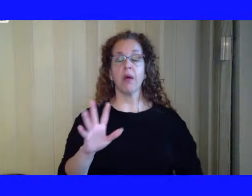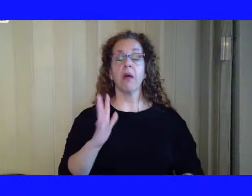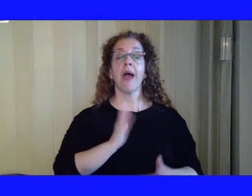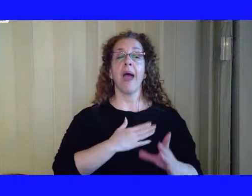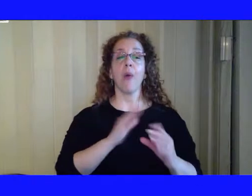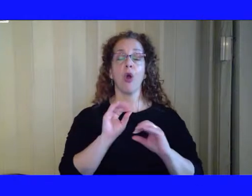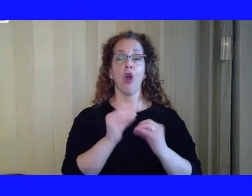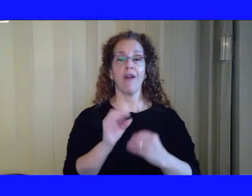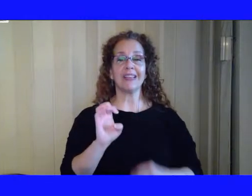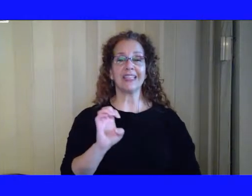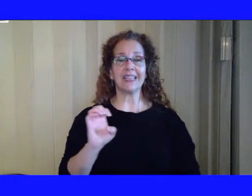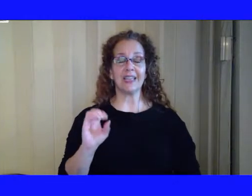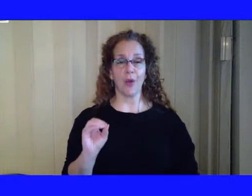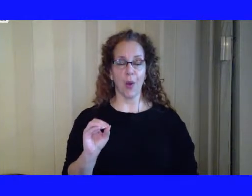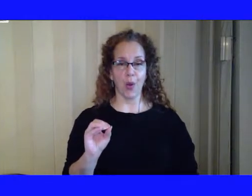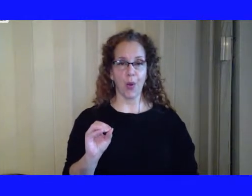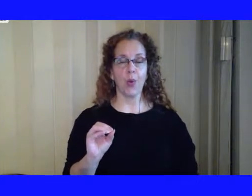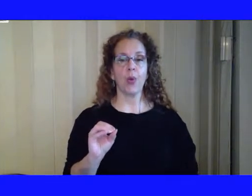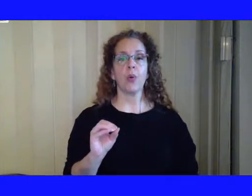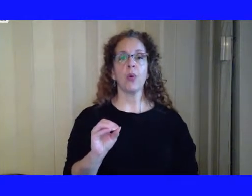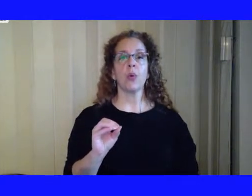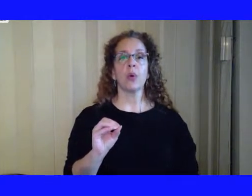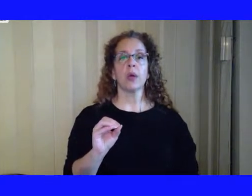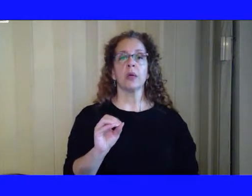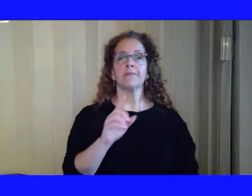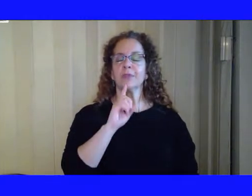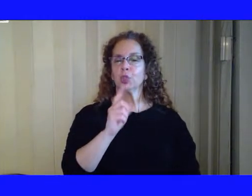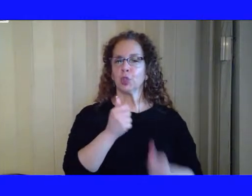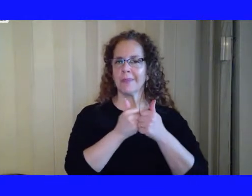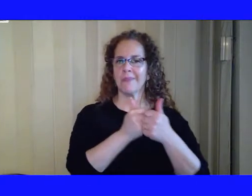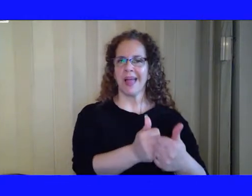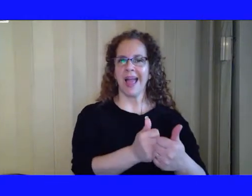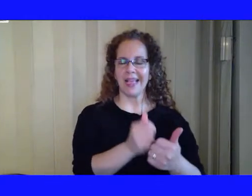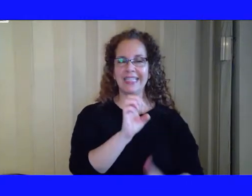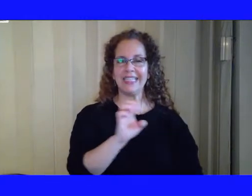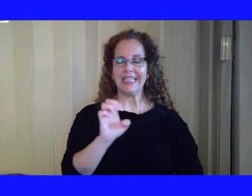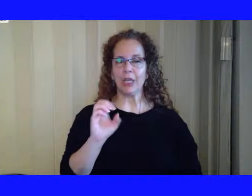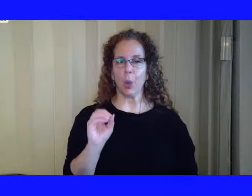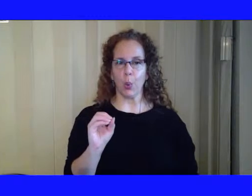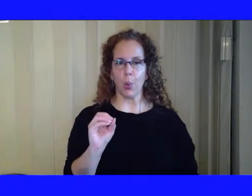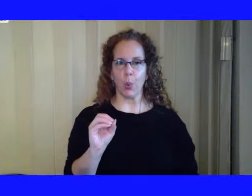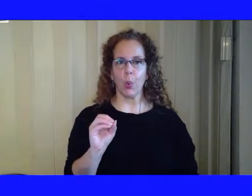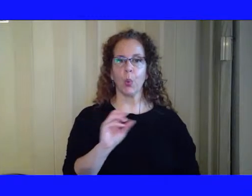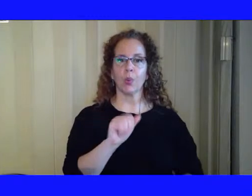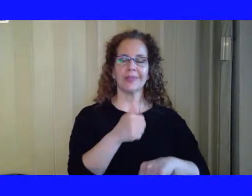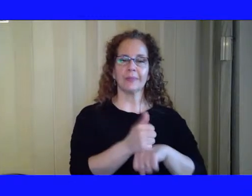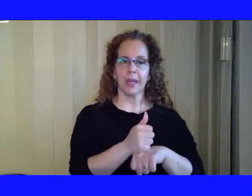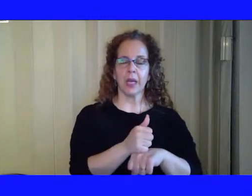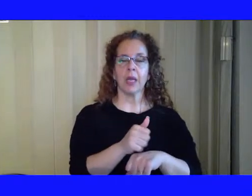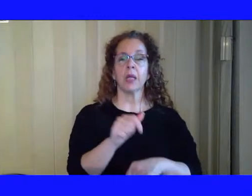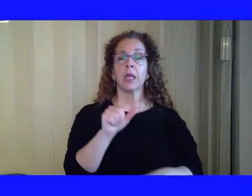system-wide training, and they also respond to external civil rights complaints. Next slide, please.